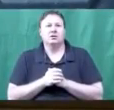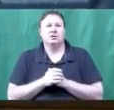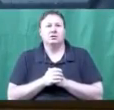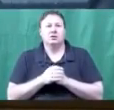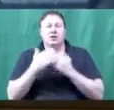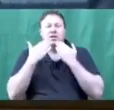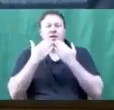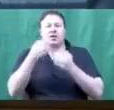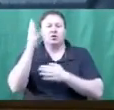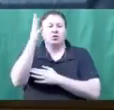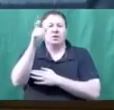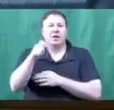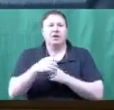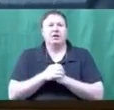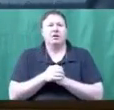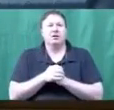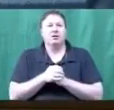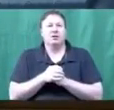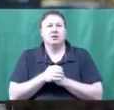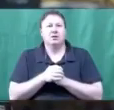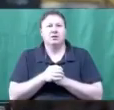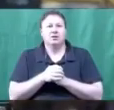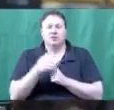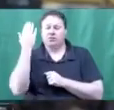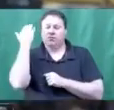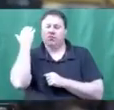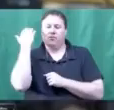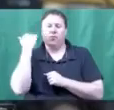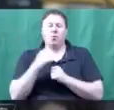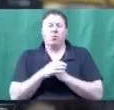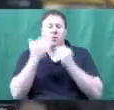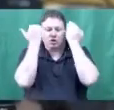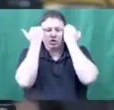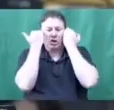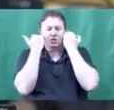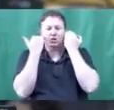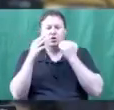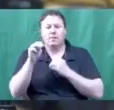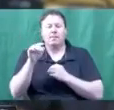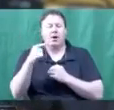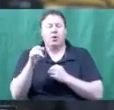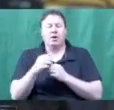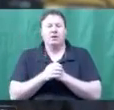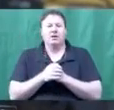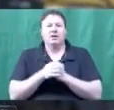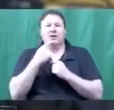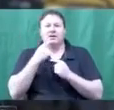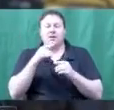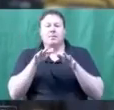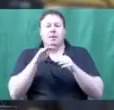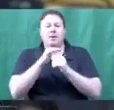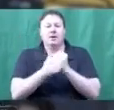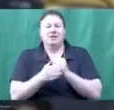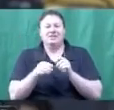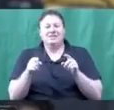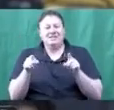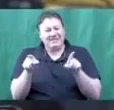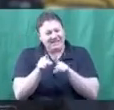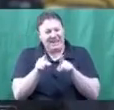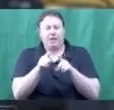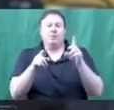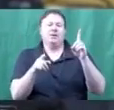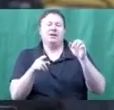Thank you, Speaker. Speaker, former Chief Justice Mogoeng Mogoeng said of the public protector that she is the embodiment of the biblical David, that